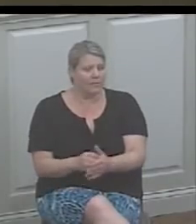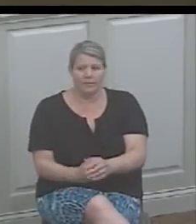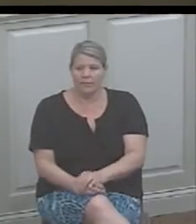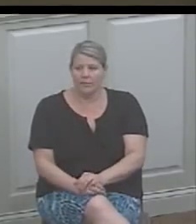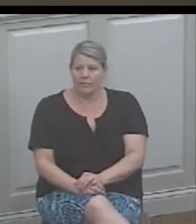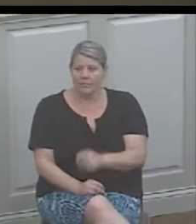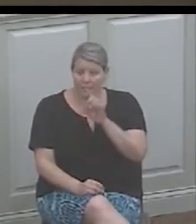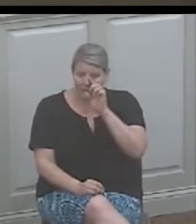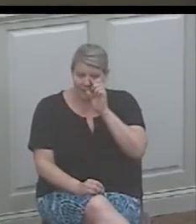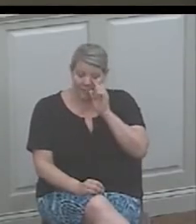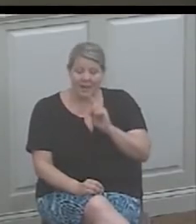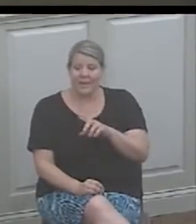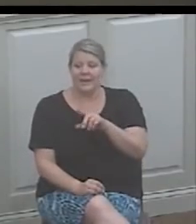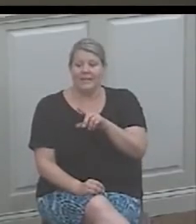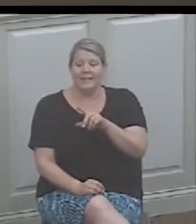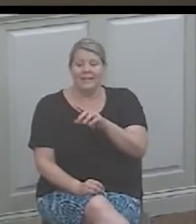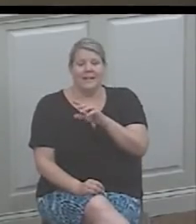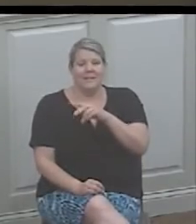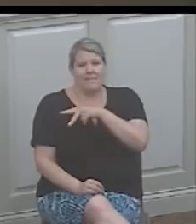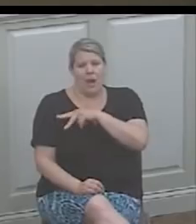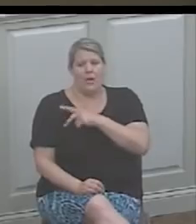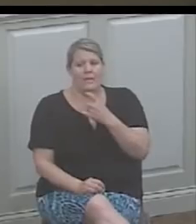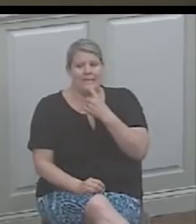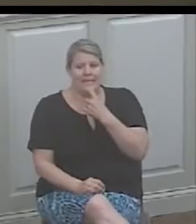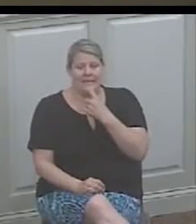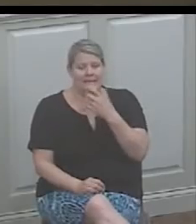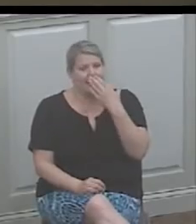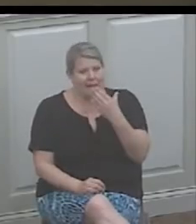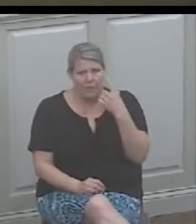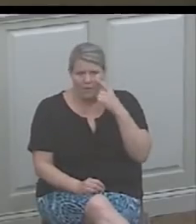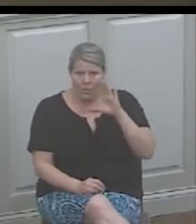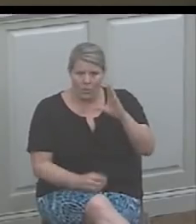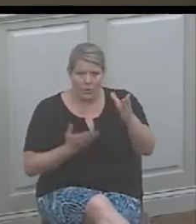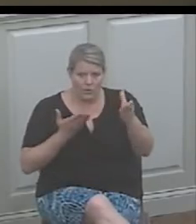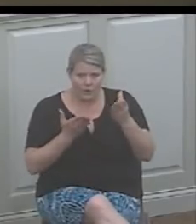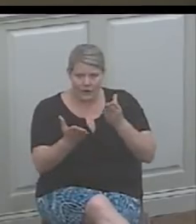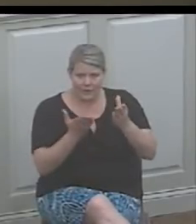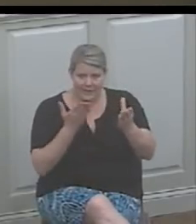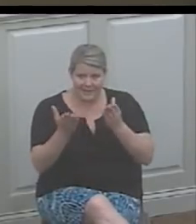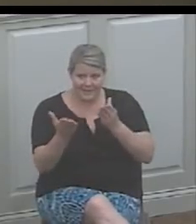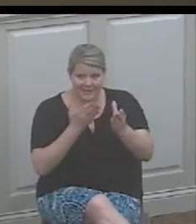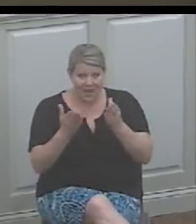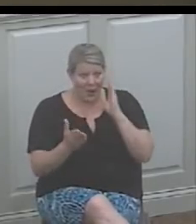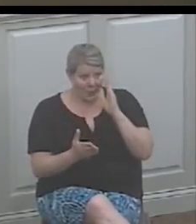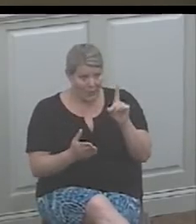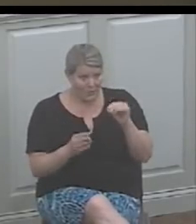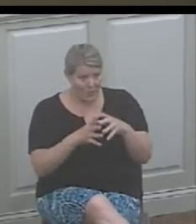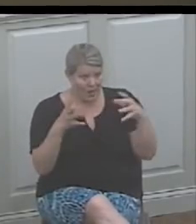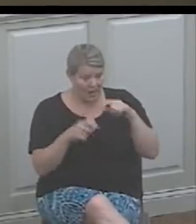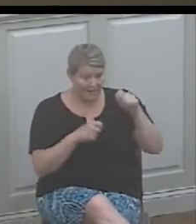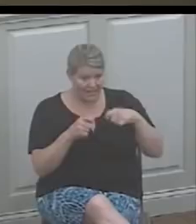Before you do, let me do my thing, Lieutenant. Mm-hmm. Thanks for your service. Thanks, Mayor. How much fishing you gonna do? As much